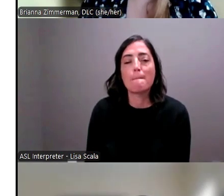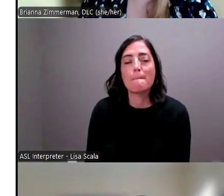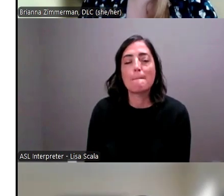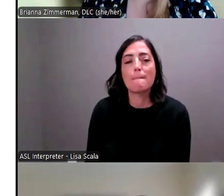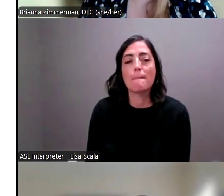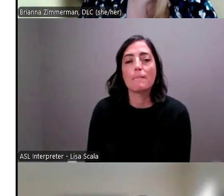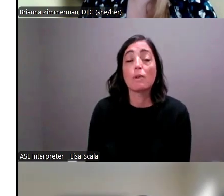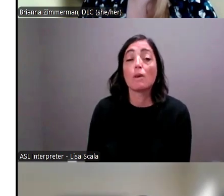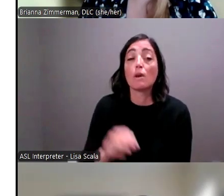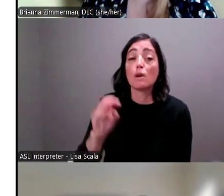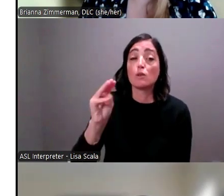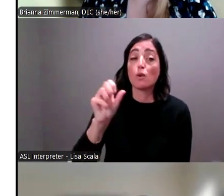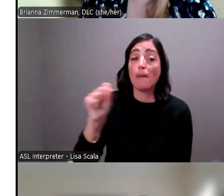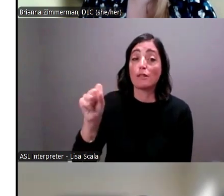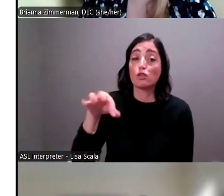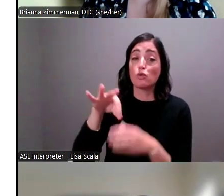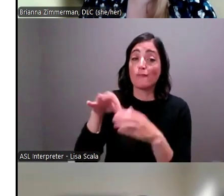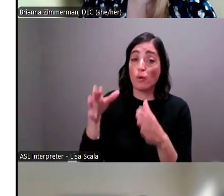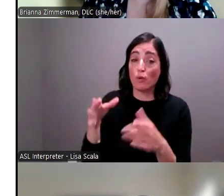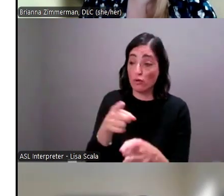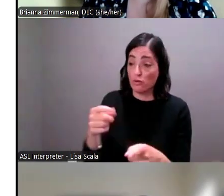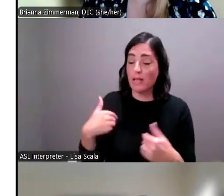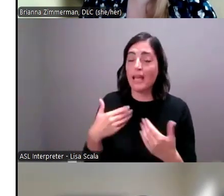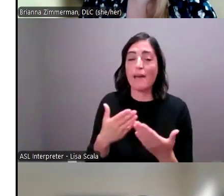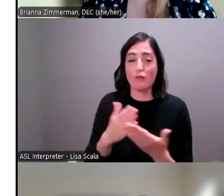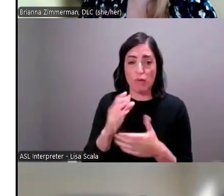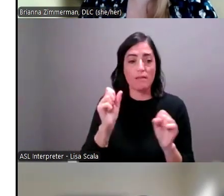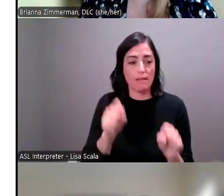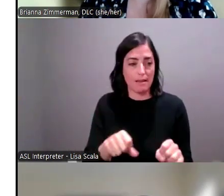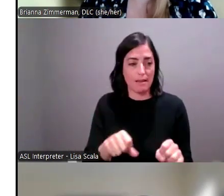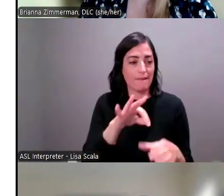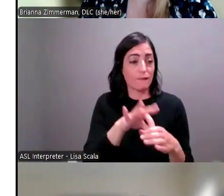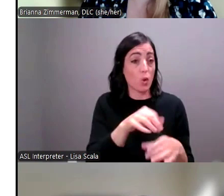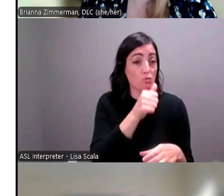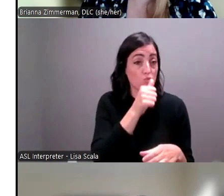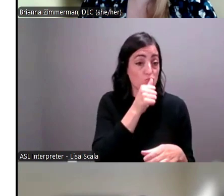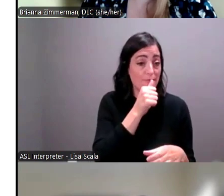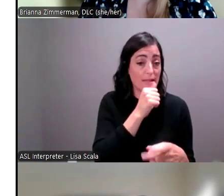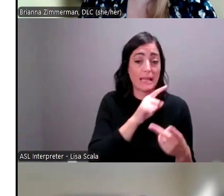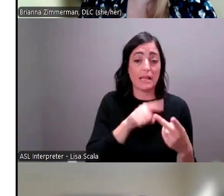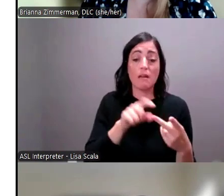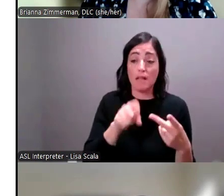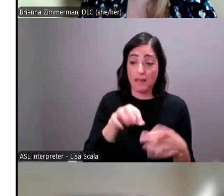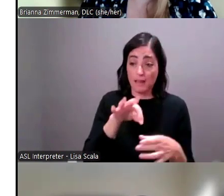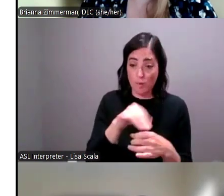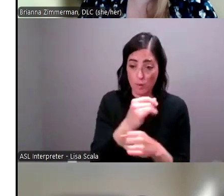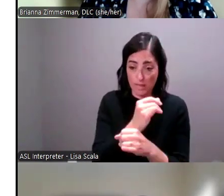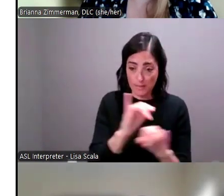So Massachusetts voters have the right to vote privately, independently,